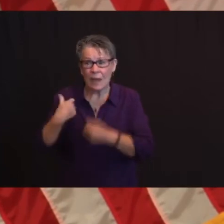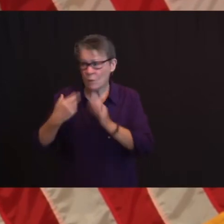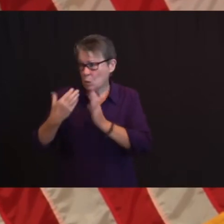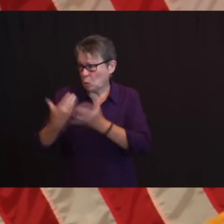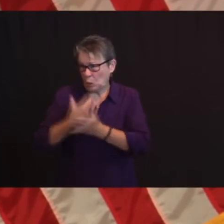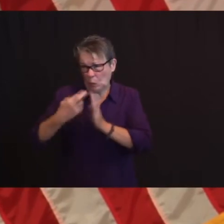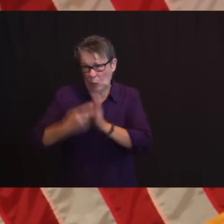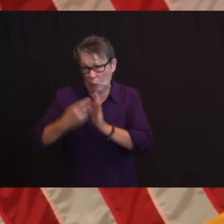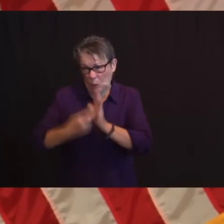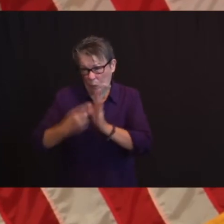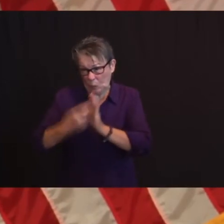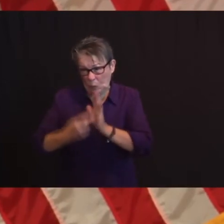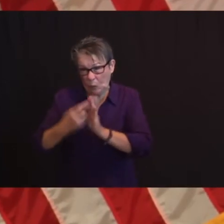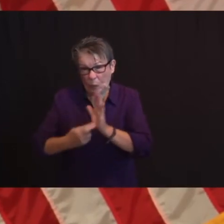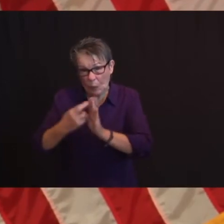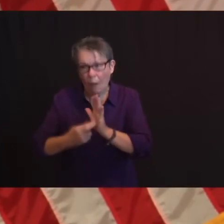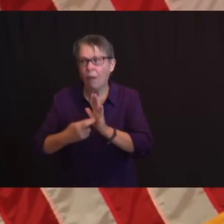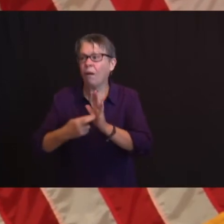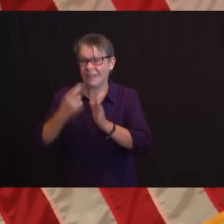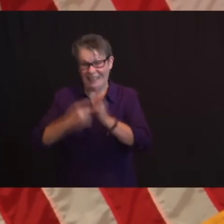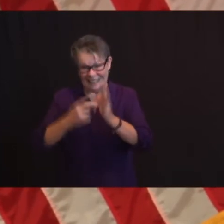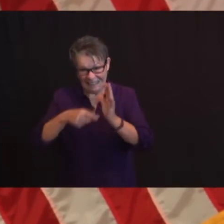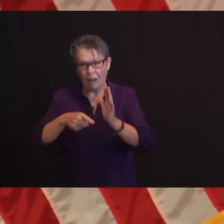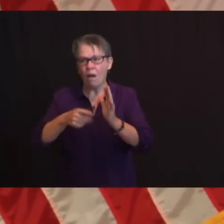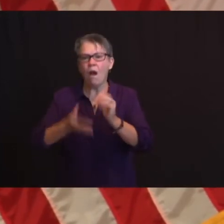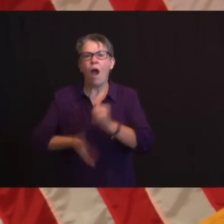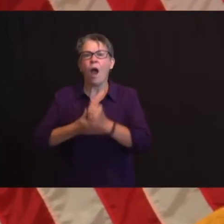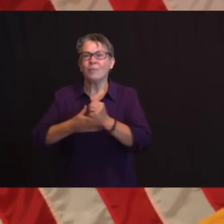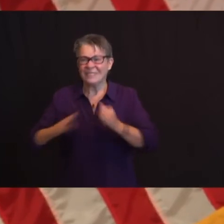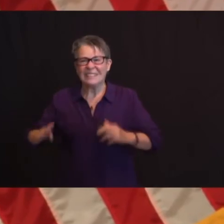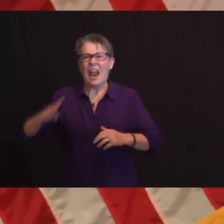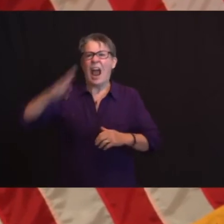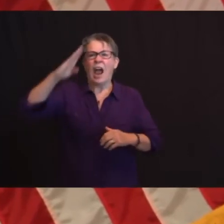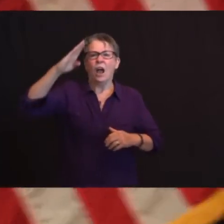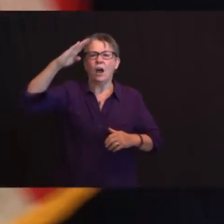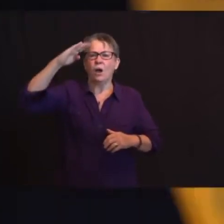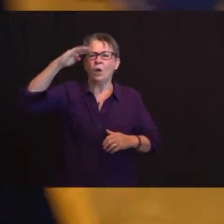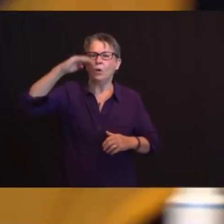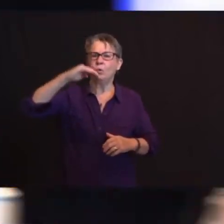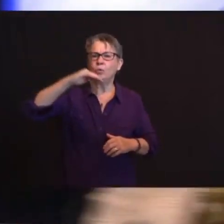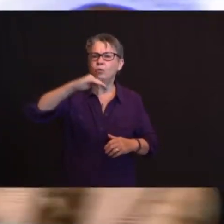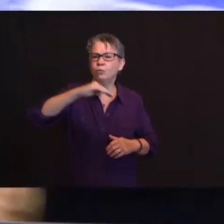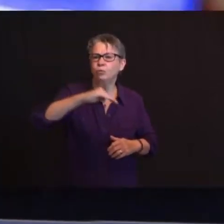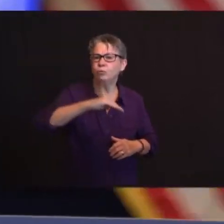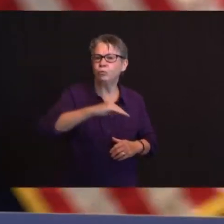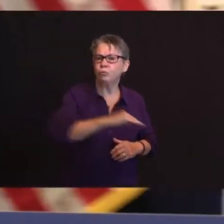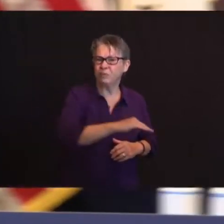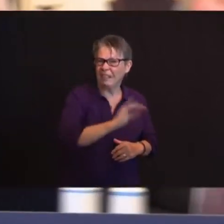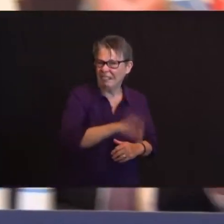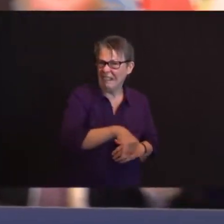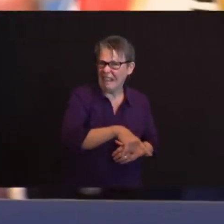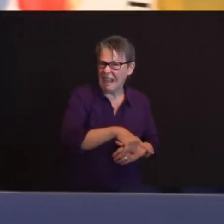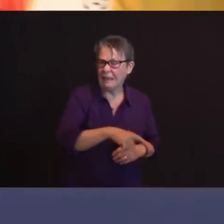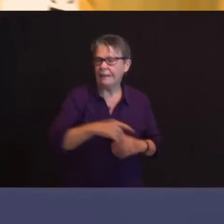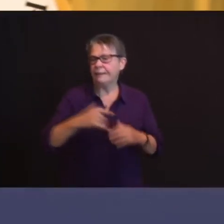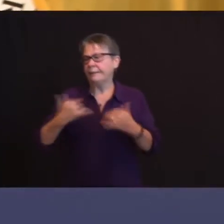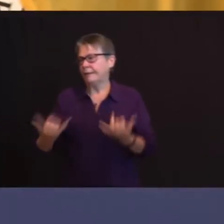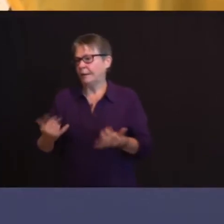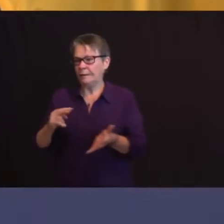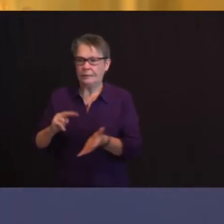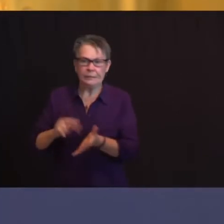activities coupled with the traditional containment activities. Again, I'll repeat as we move on here, cases matter clearly.